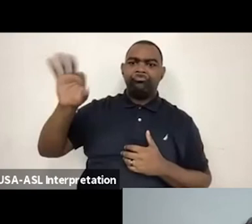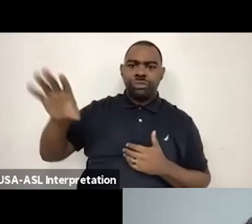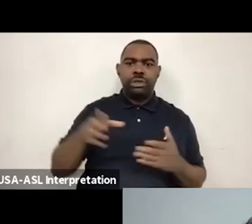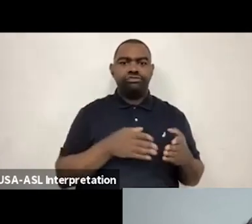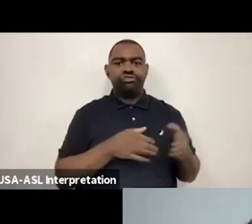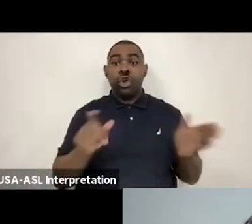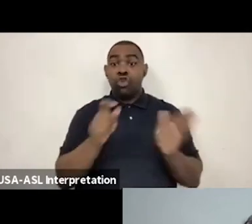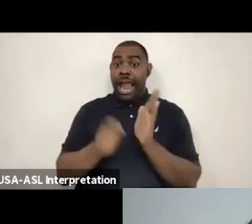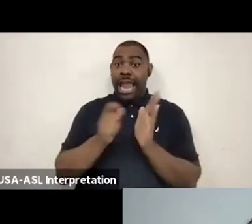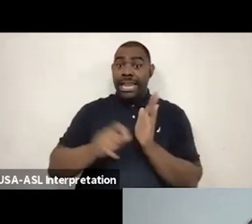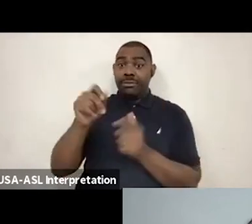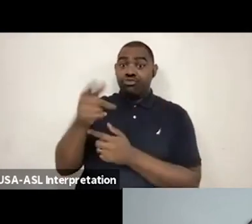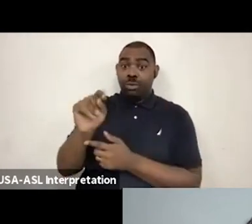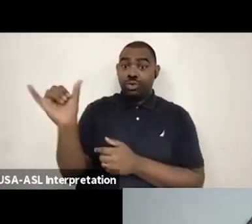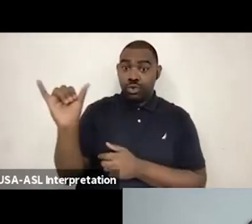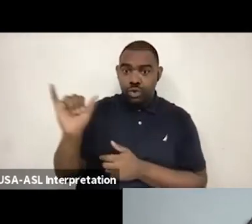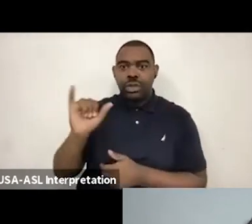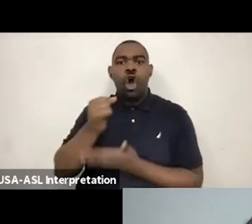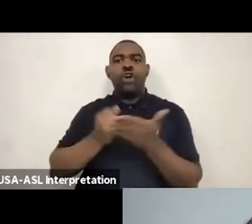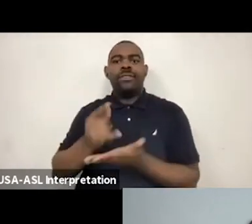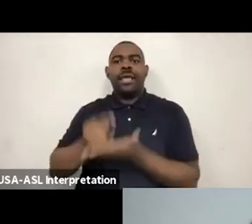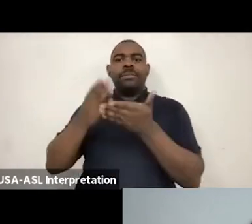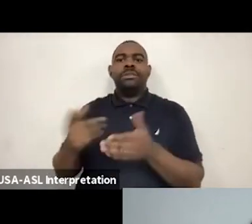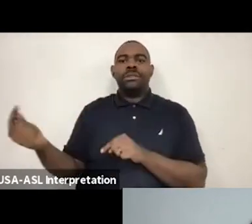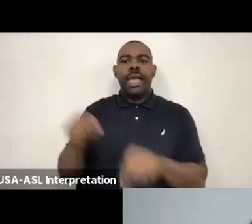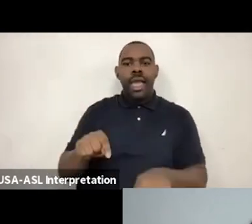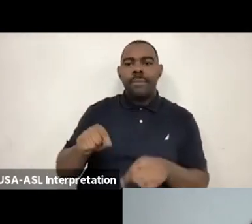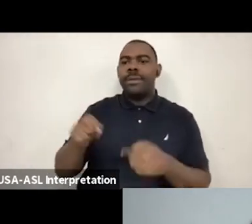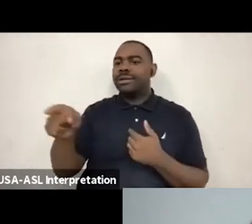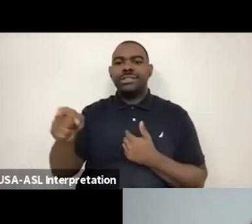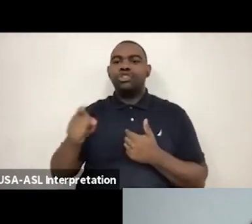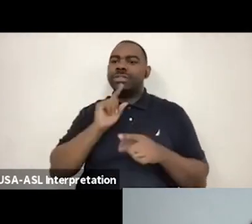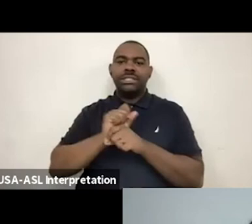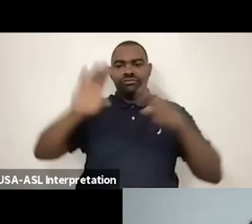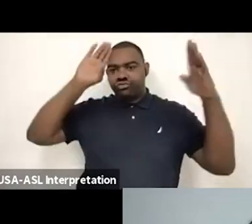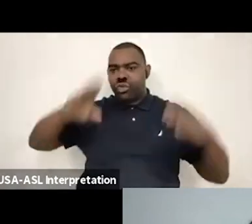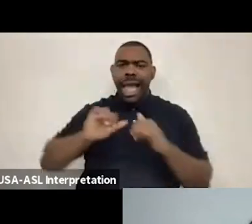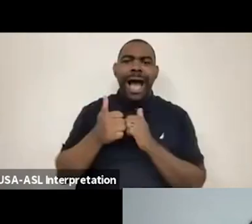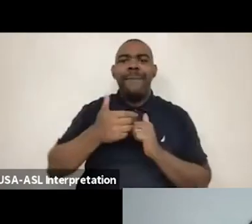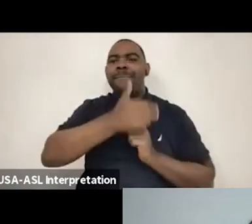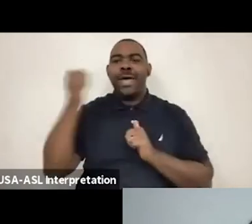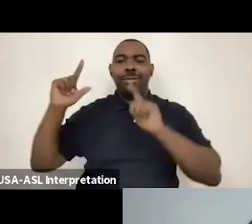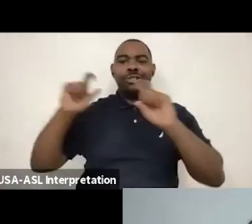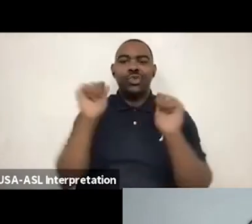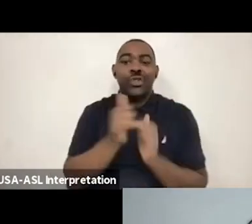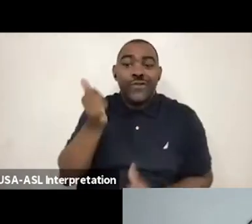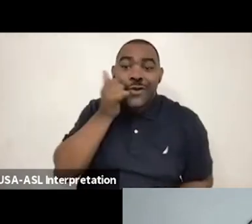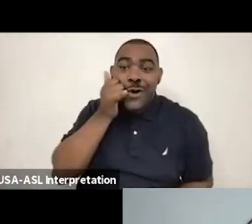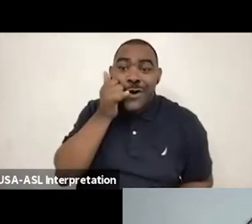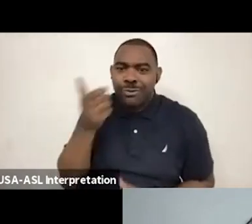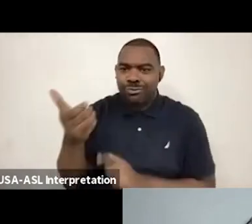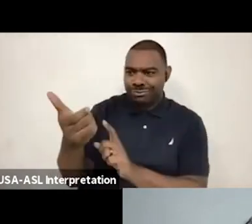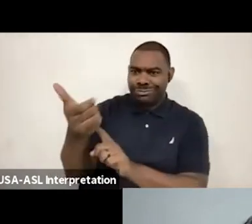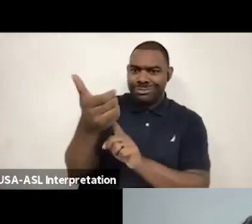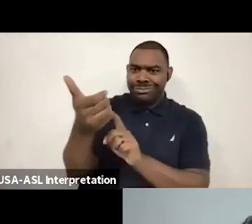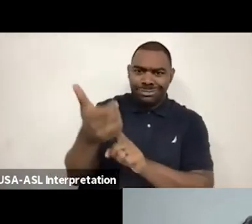had one of our writing prompts. One of our art therapists came on and just did a whole thing on how to take better pictures with your